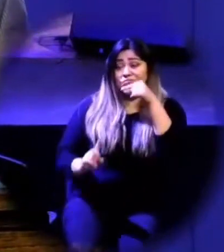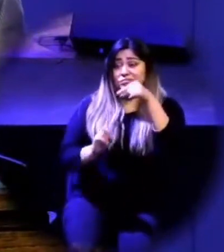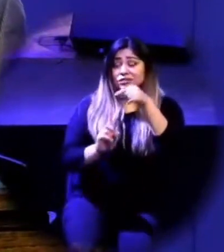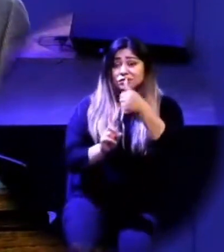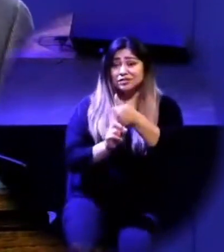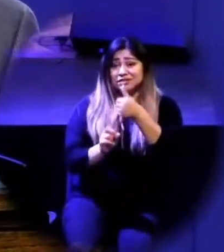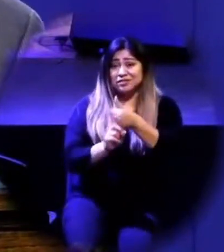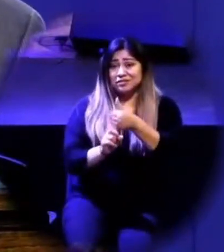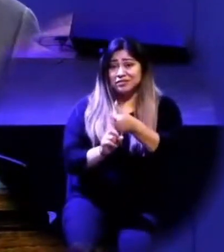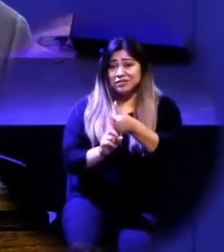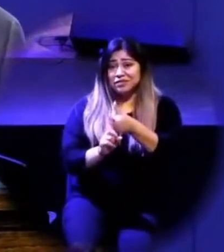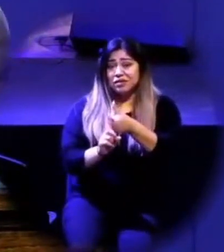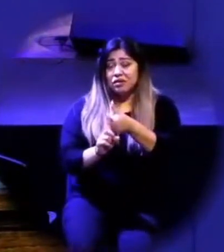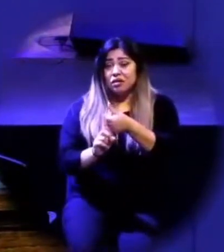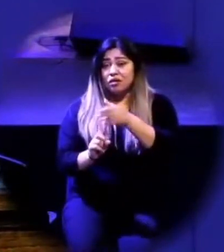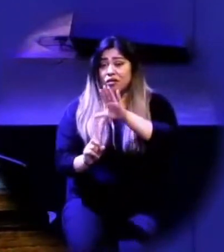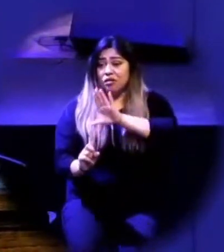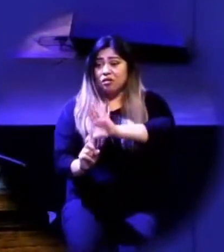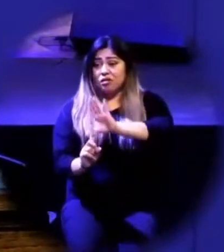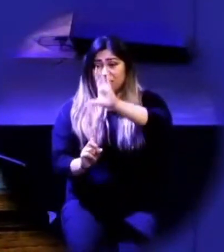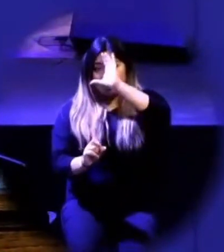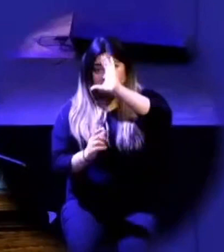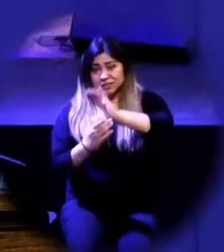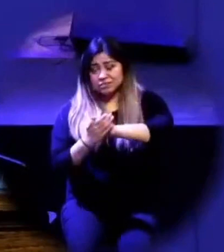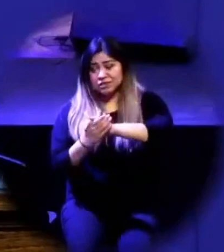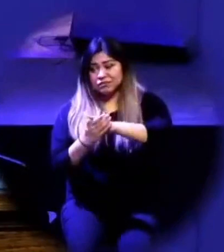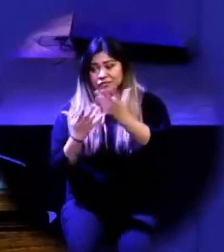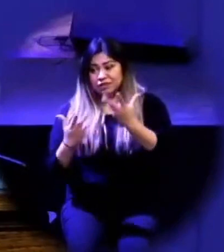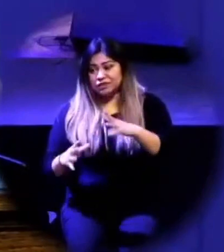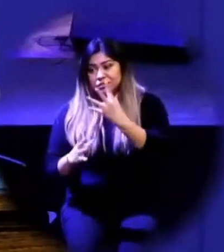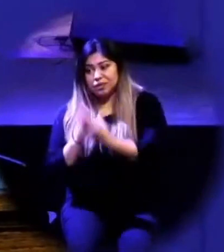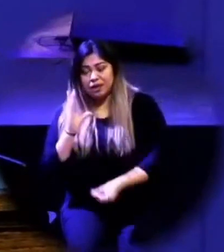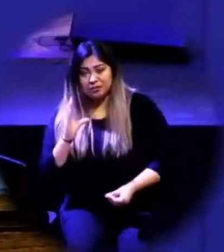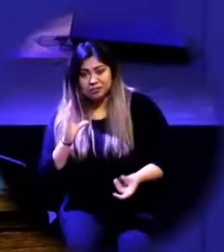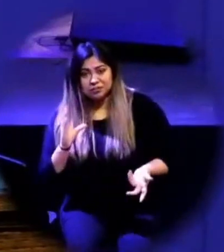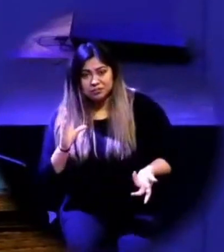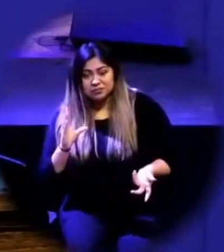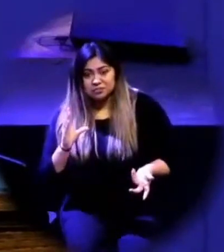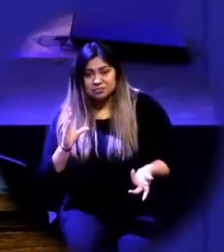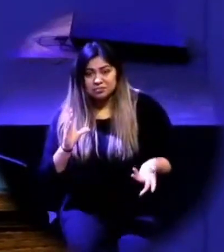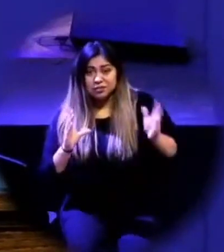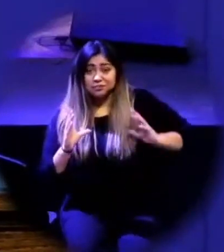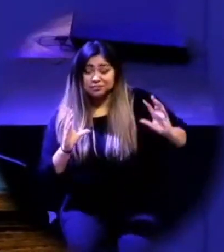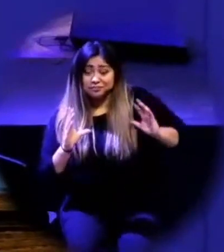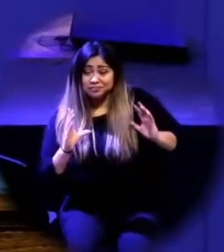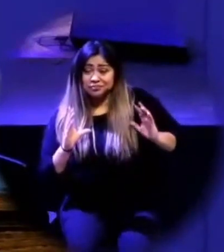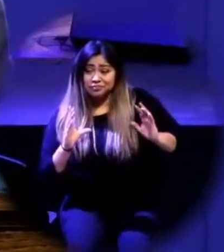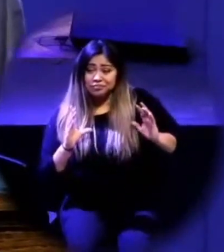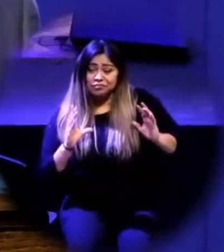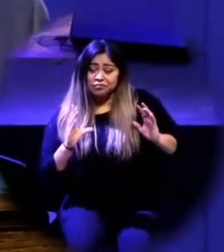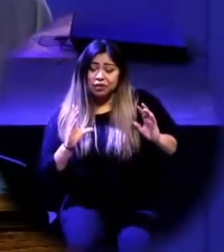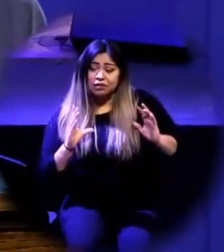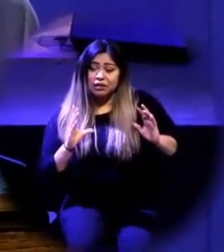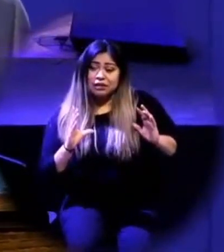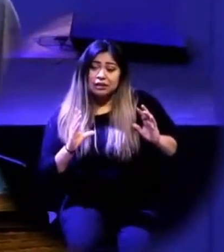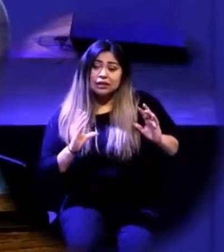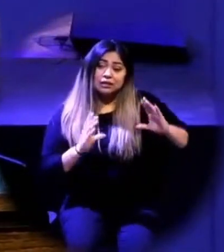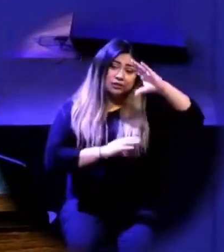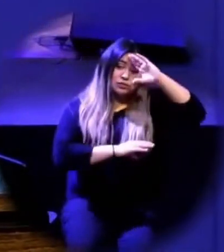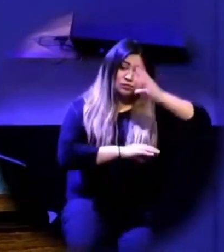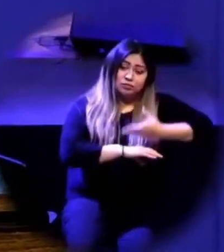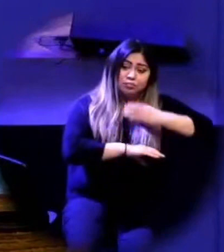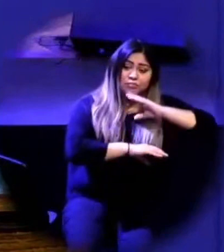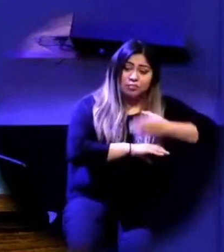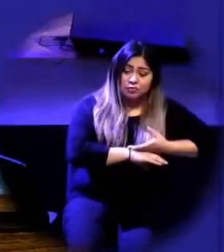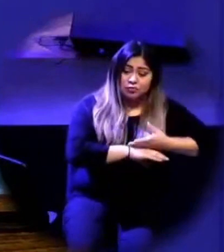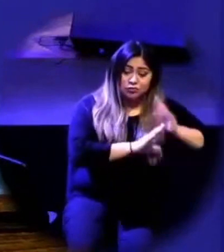all people, their kind of social security, their way they lived in their old age was to be cared for by their